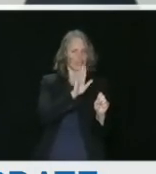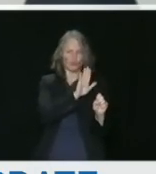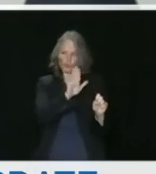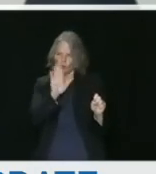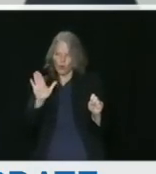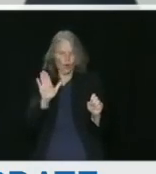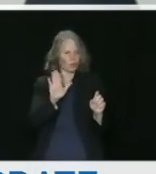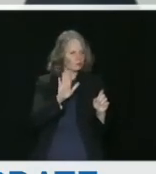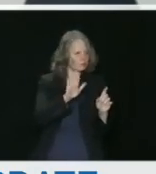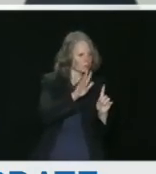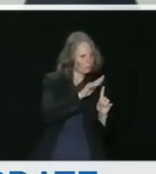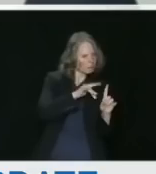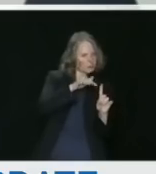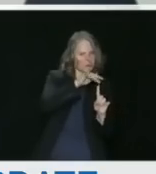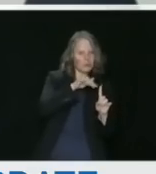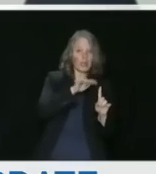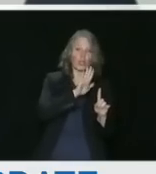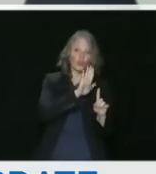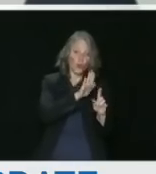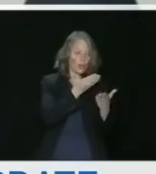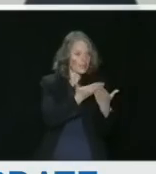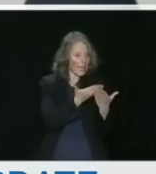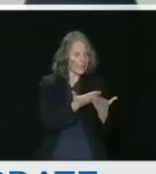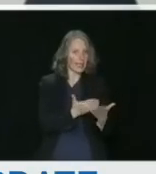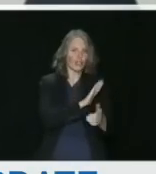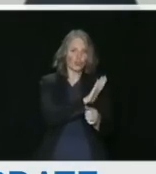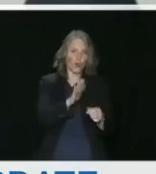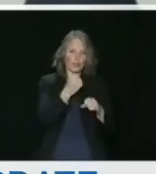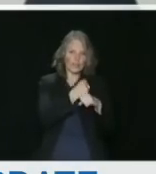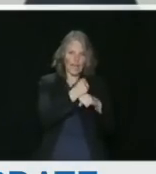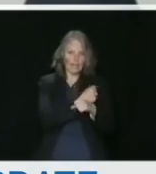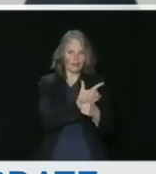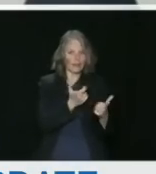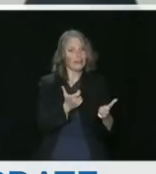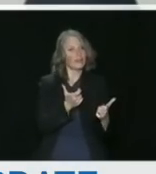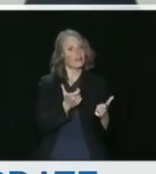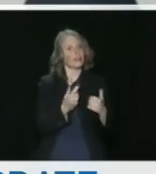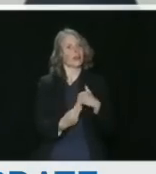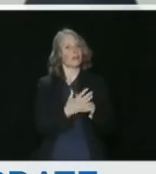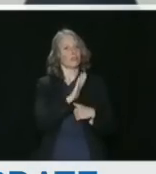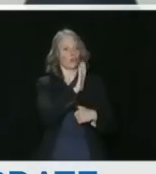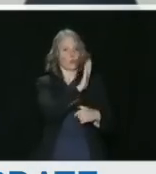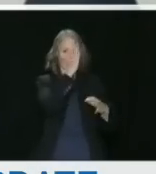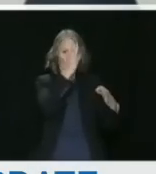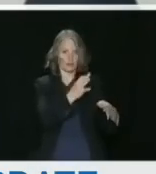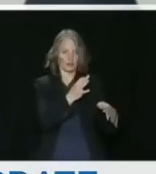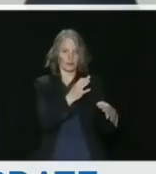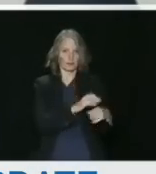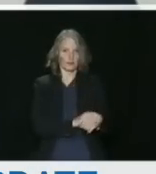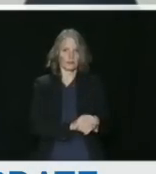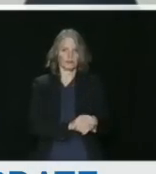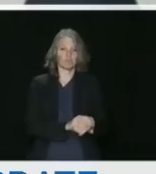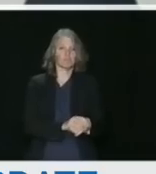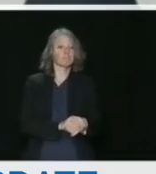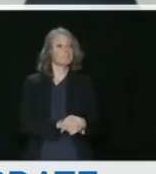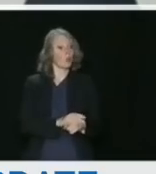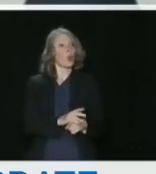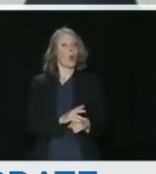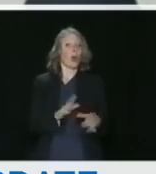at data, not necessarily as dates, but these are important figures. If we have a very high